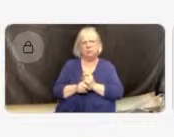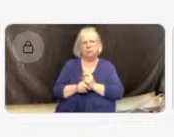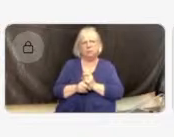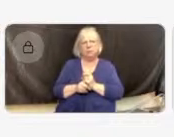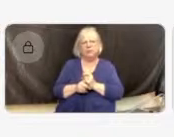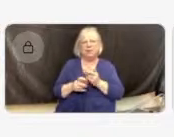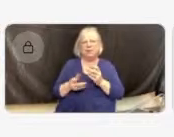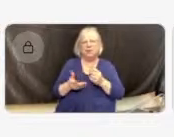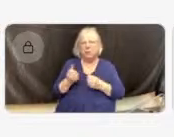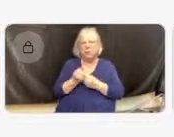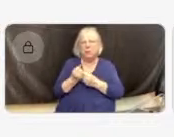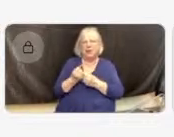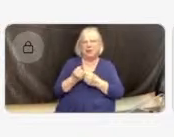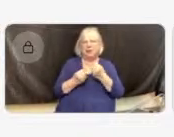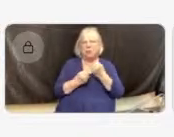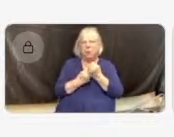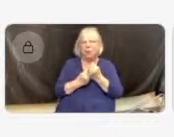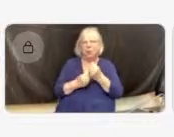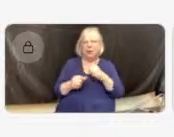be there for each other.